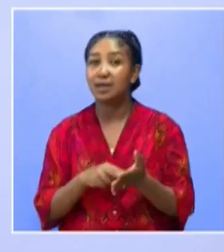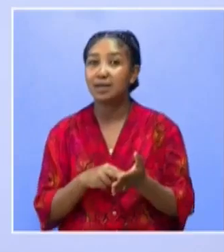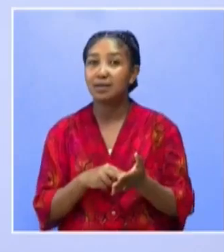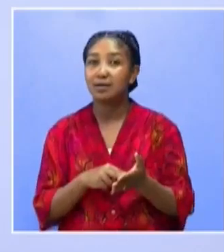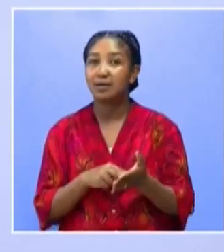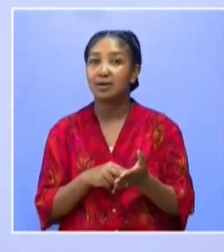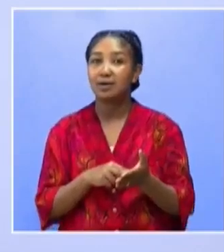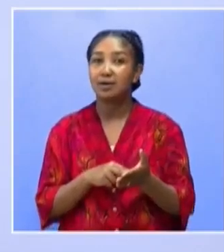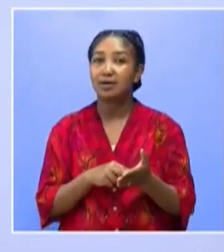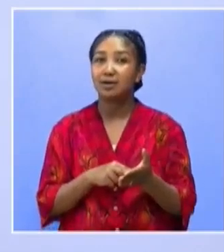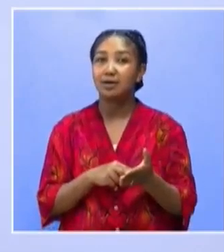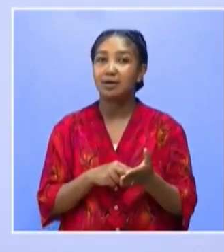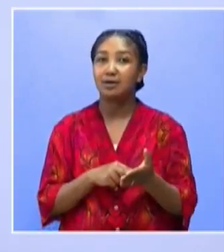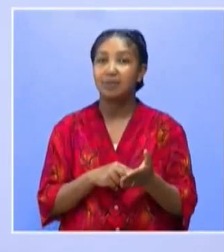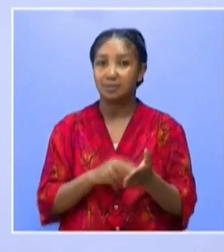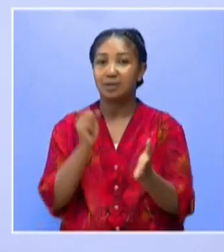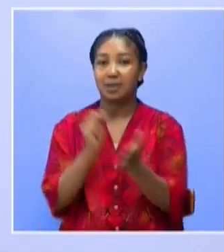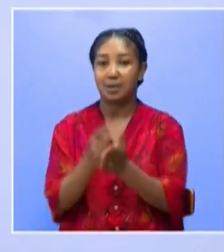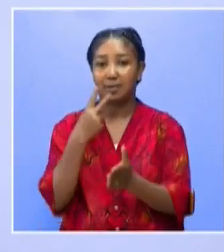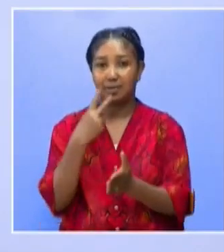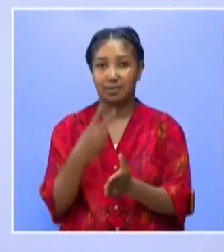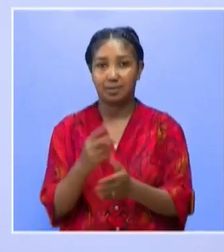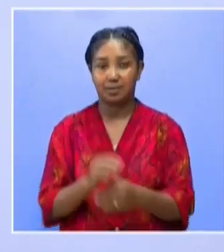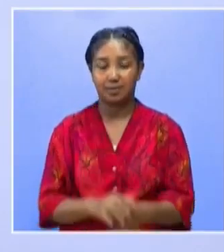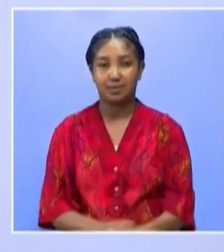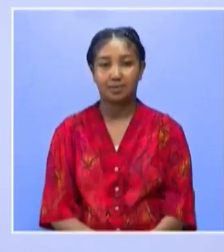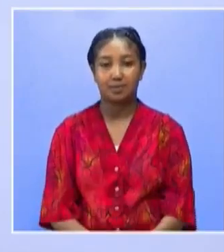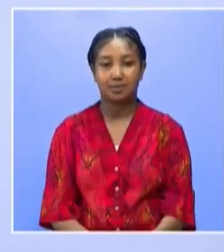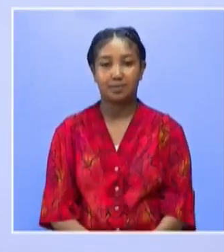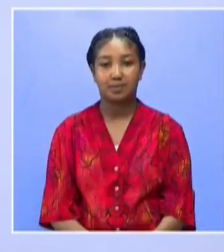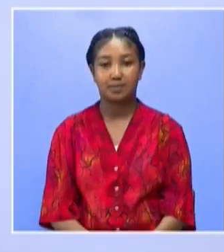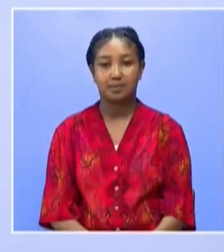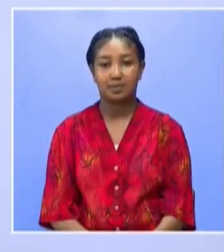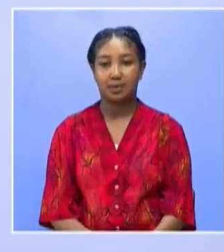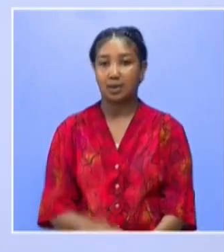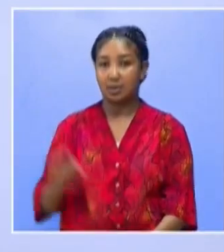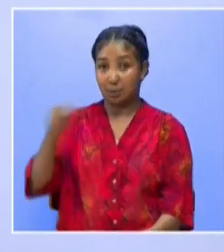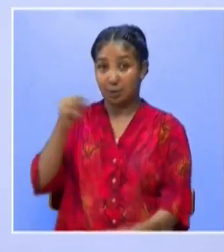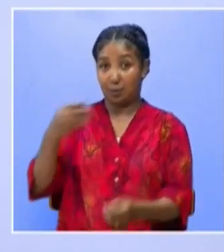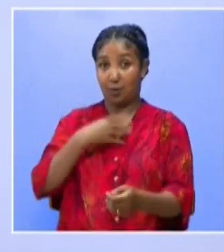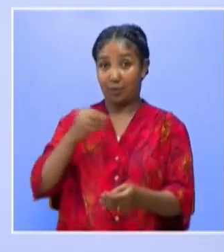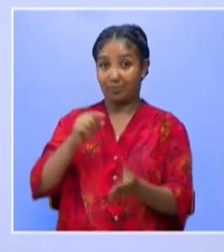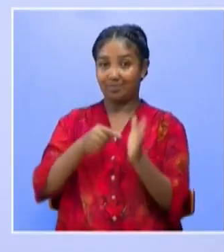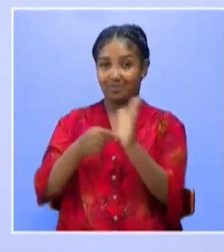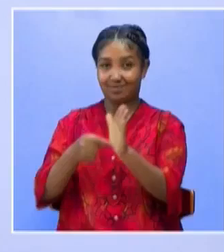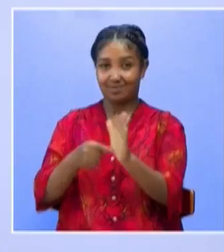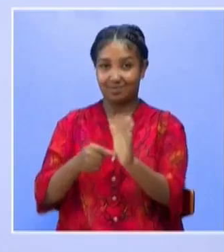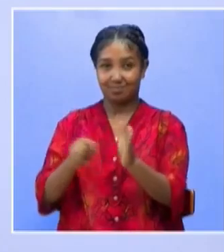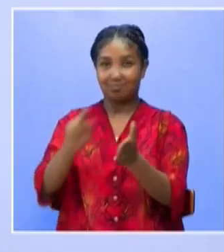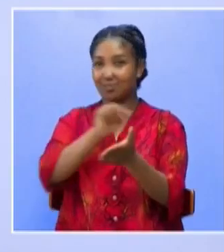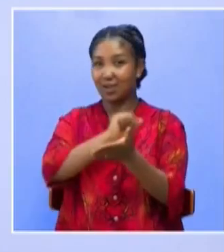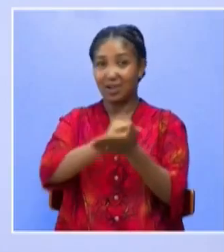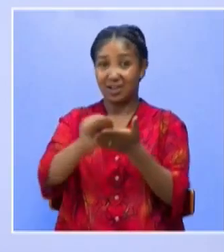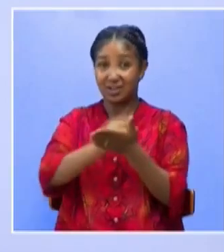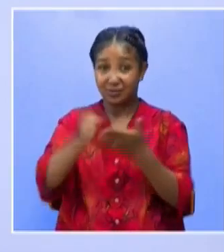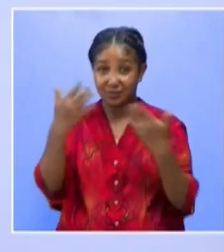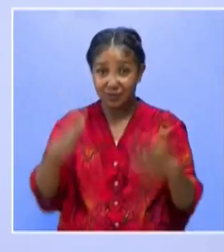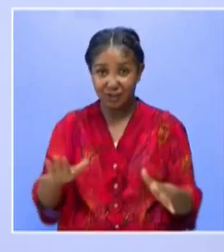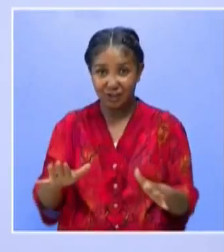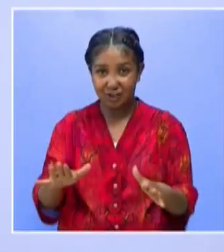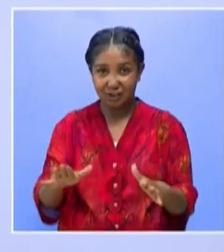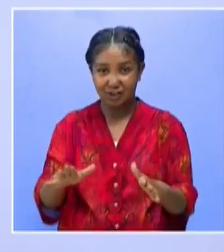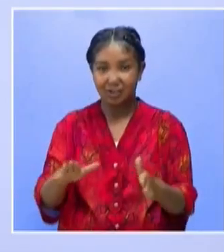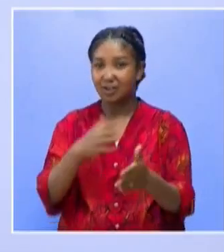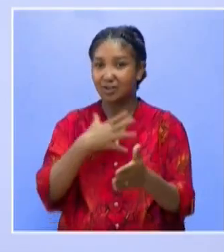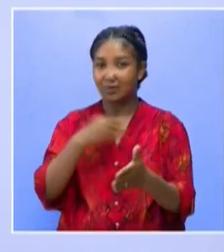come on, let's say this one as example. This part. Okay? This part is cleaned. Okay? This white